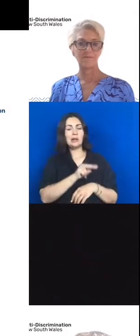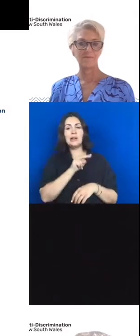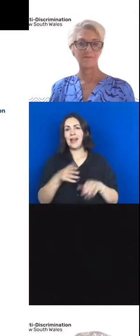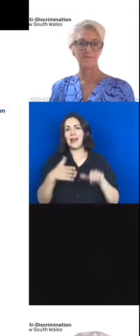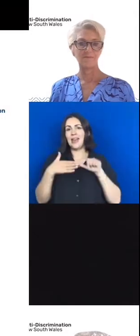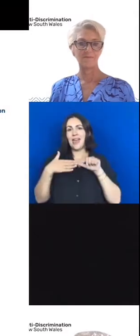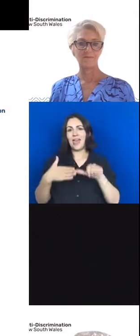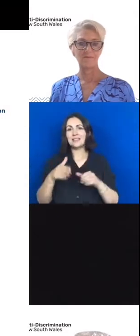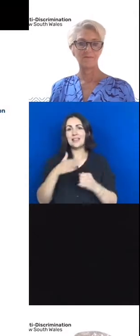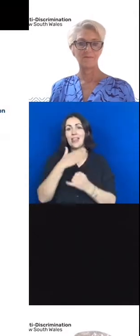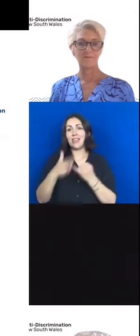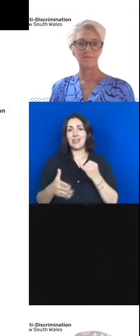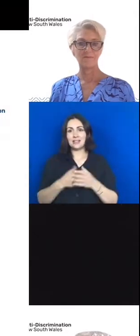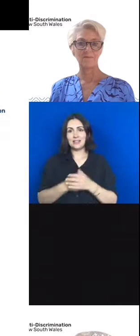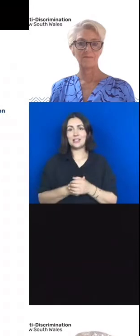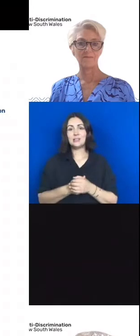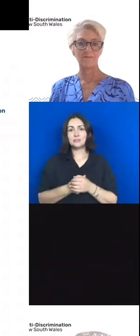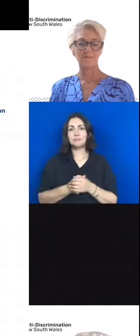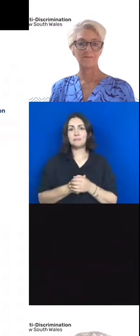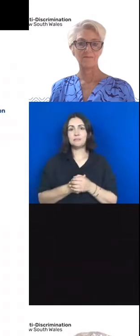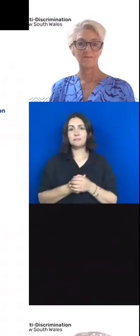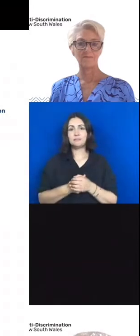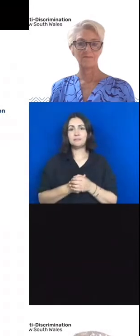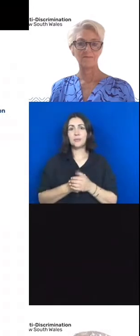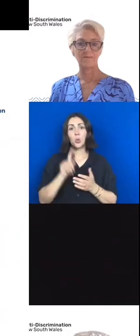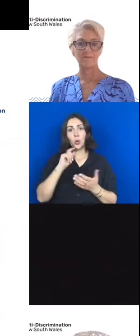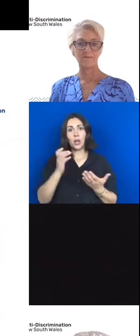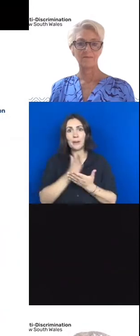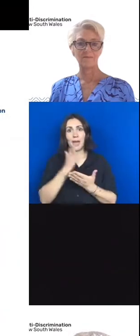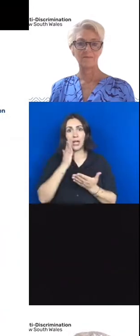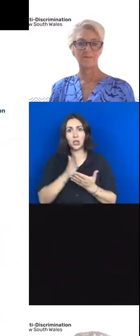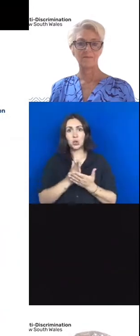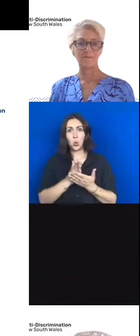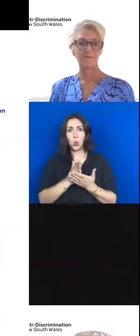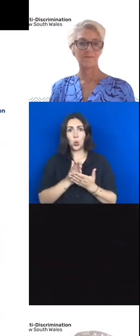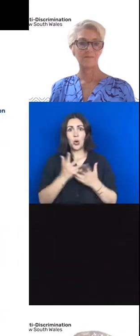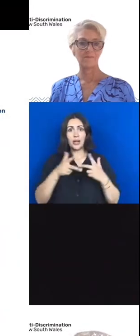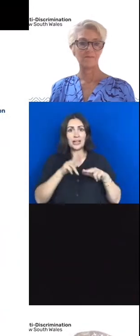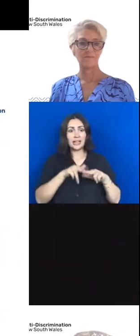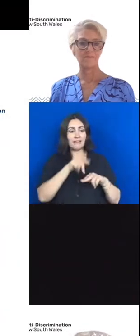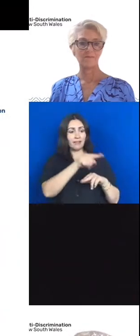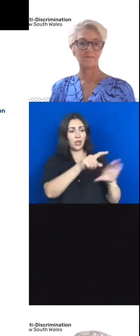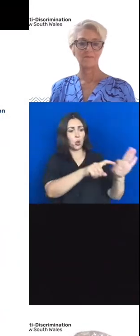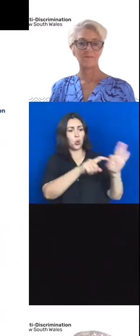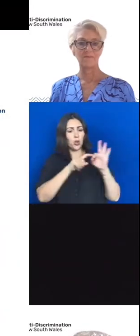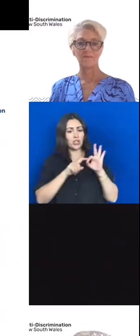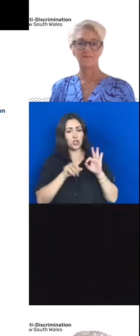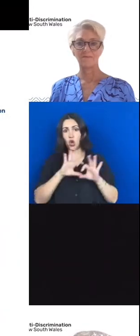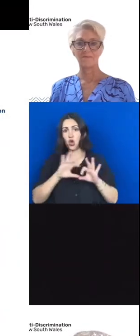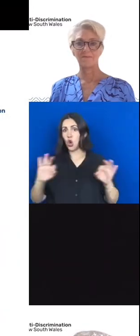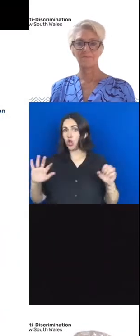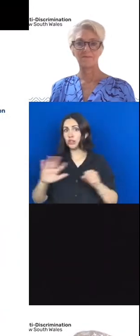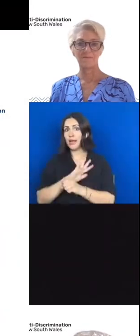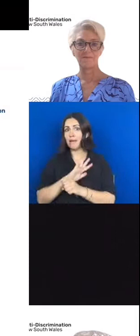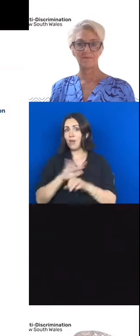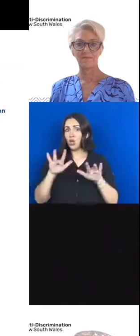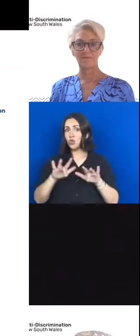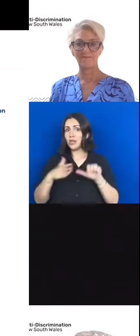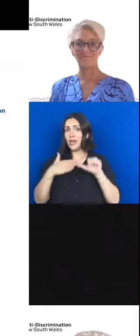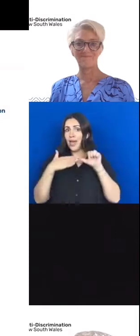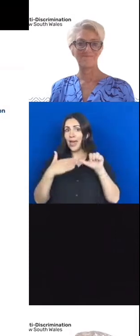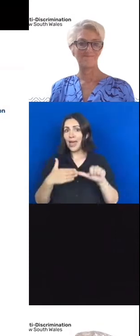session. We will try to answer questions which are not addressed in the Q&A after the event and share with all